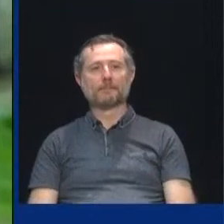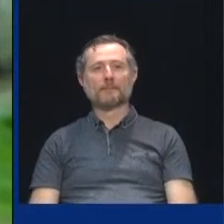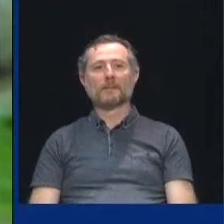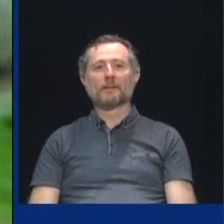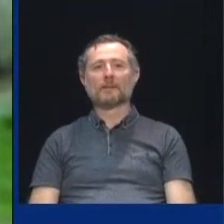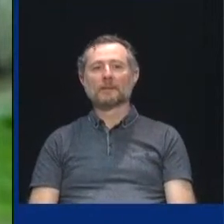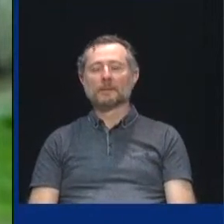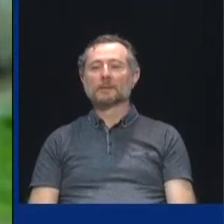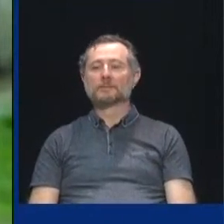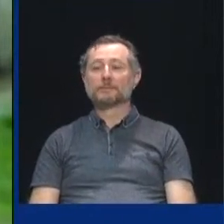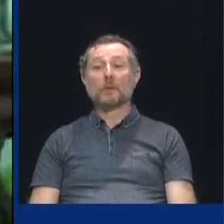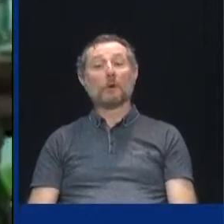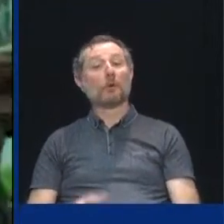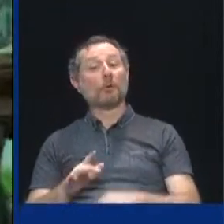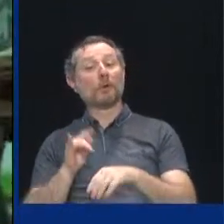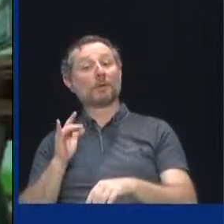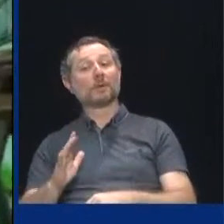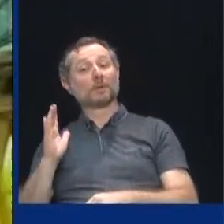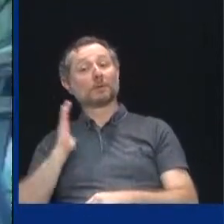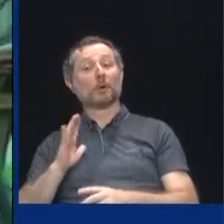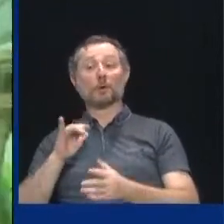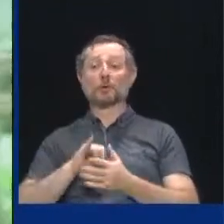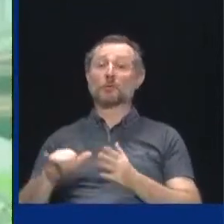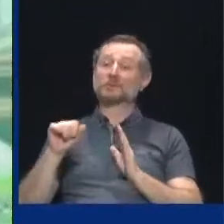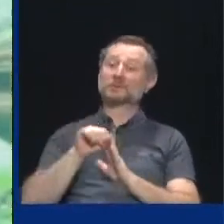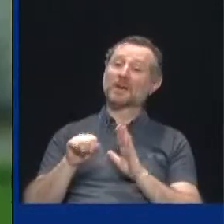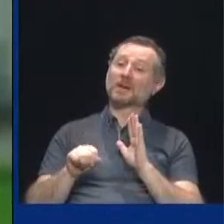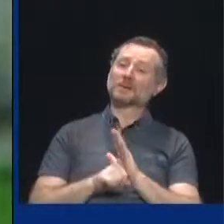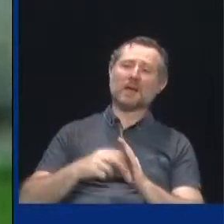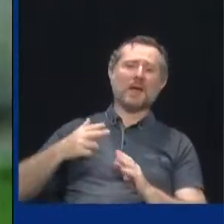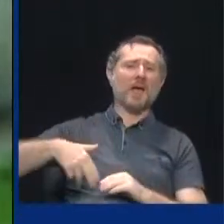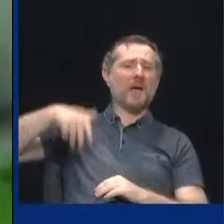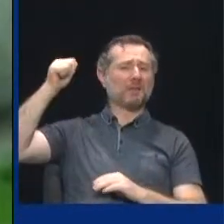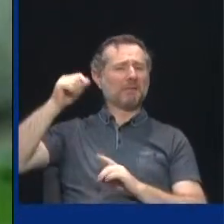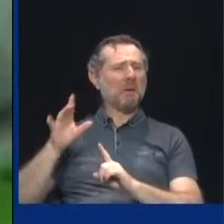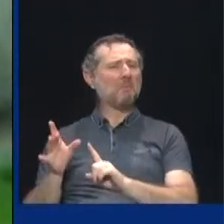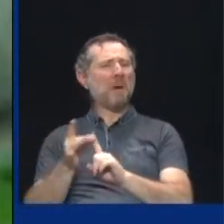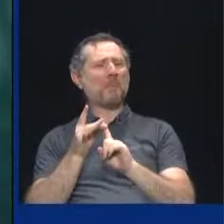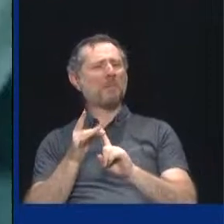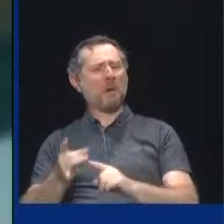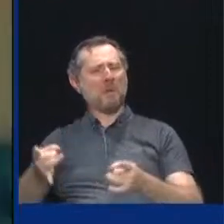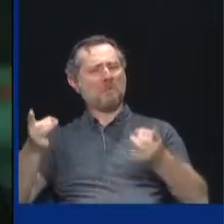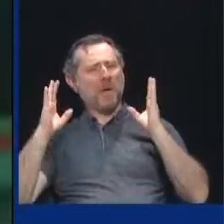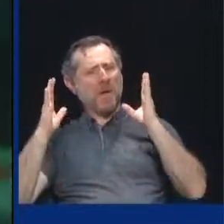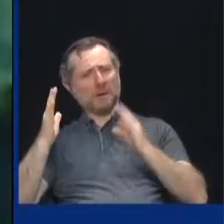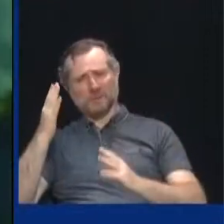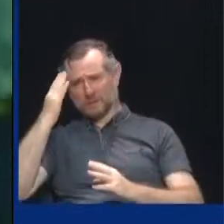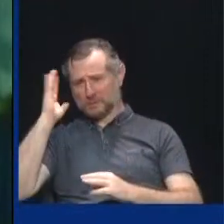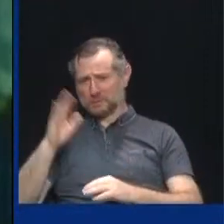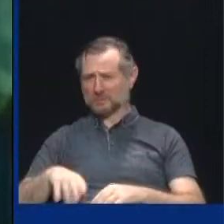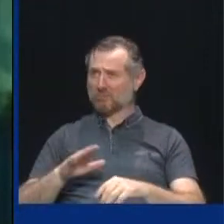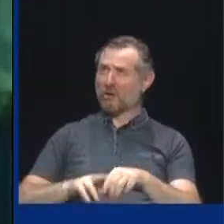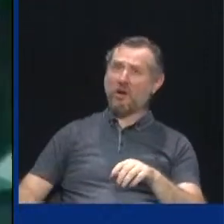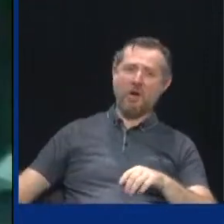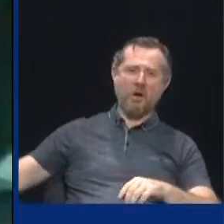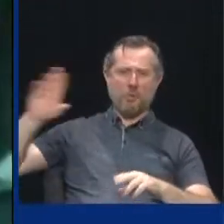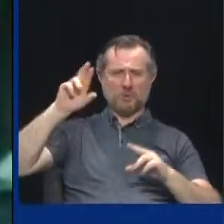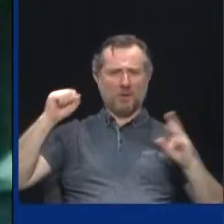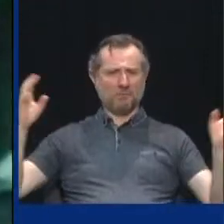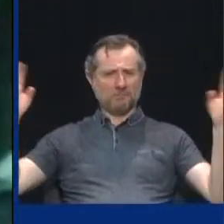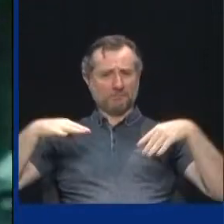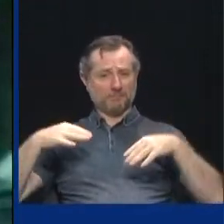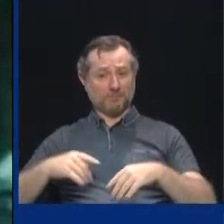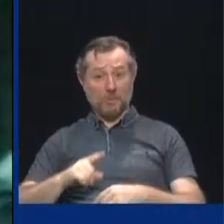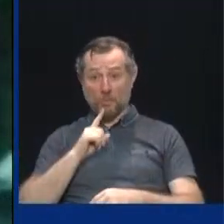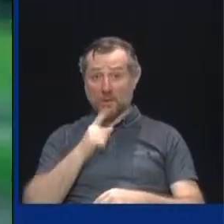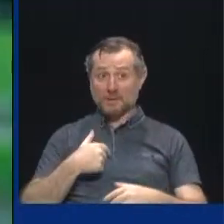New York State had the highest rate of COVID infections in the nation. That was scary. But we